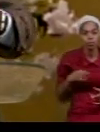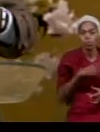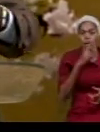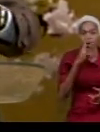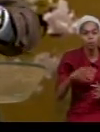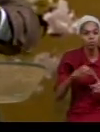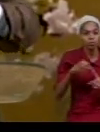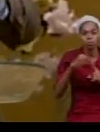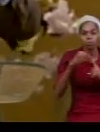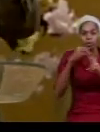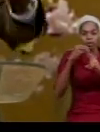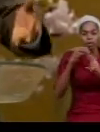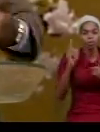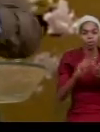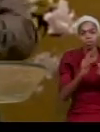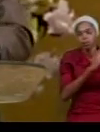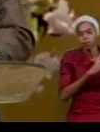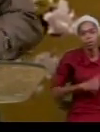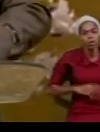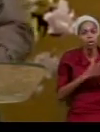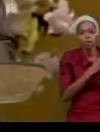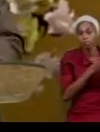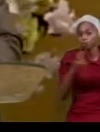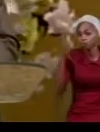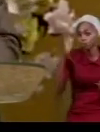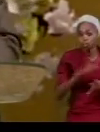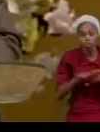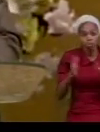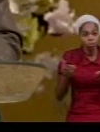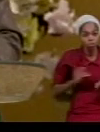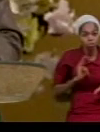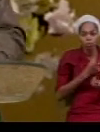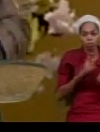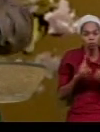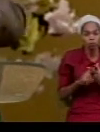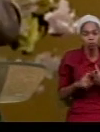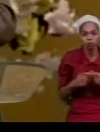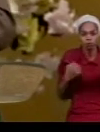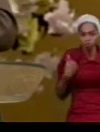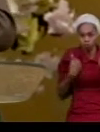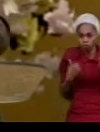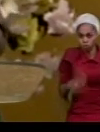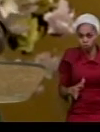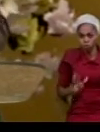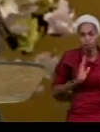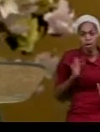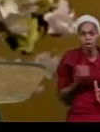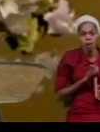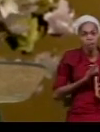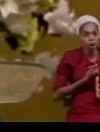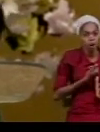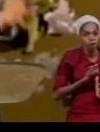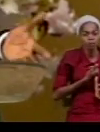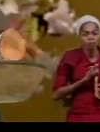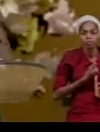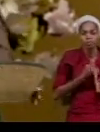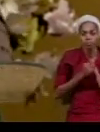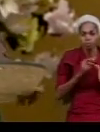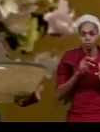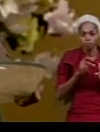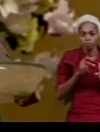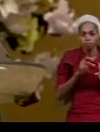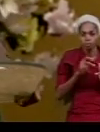us to lose our identity. And because of the sacred scriptures, if you listen very